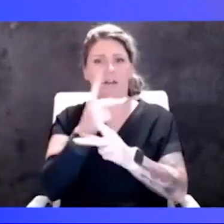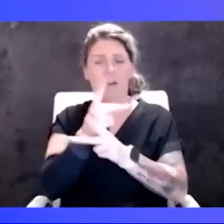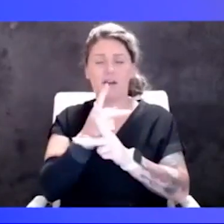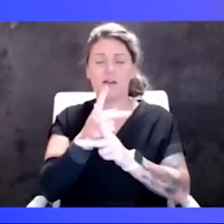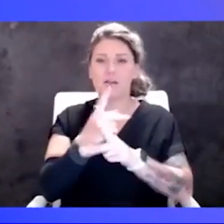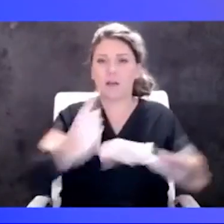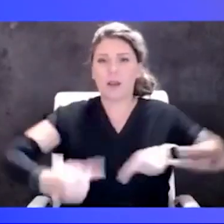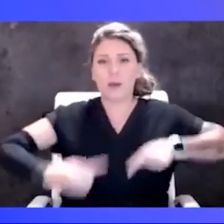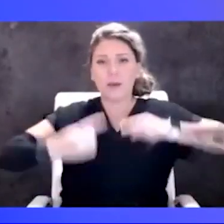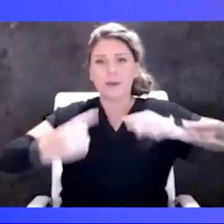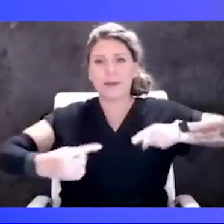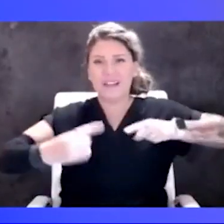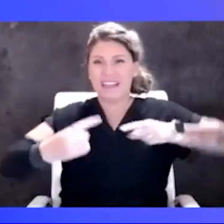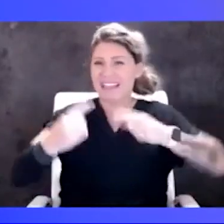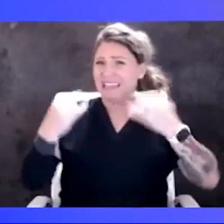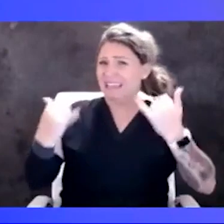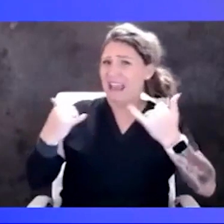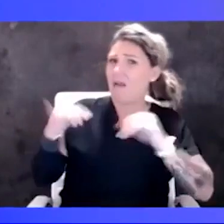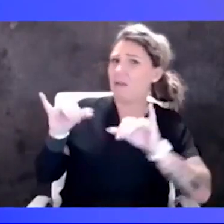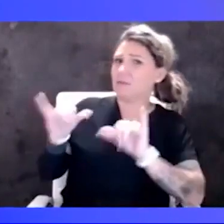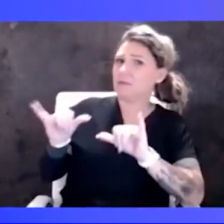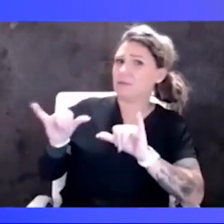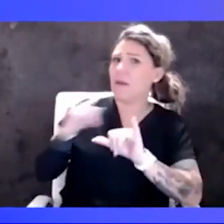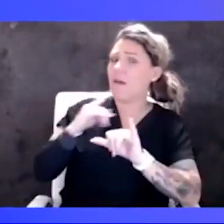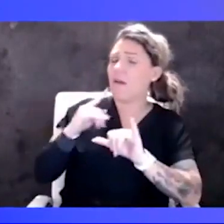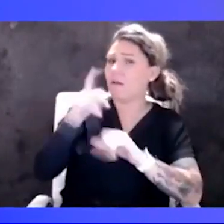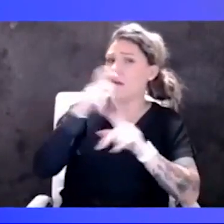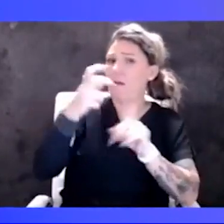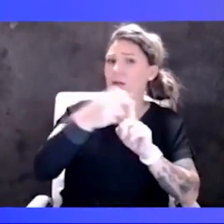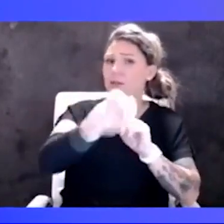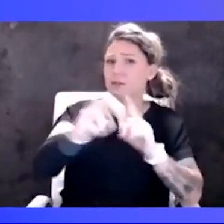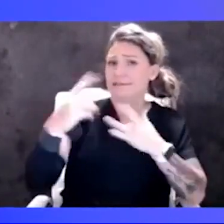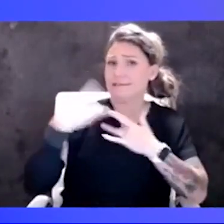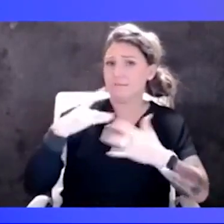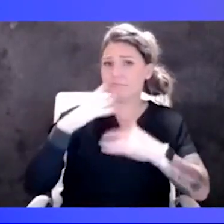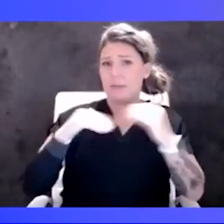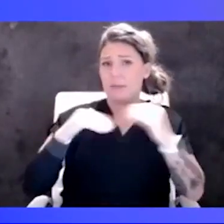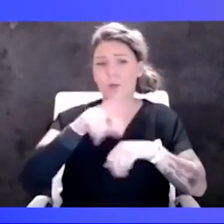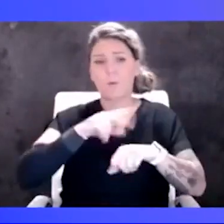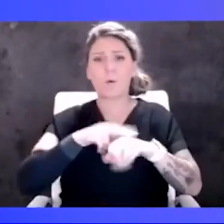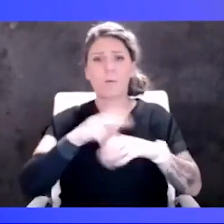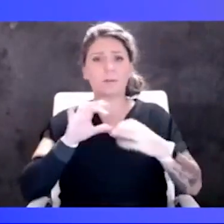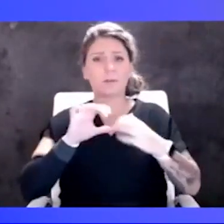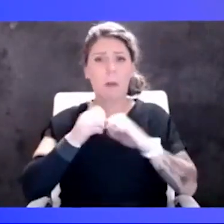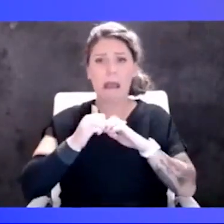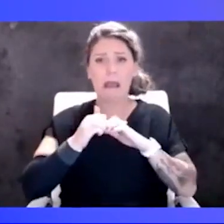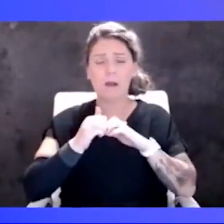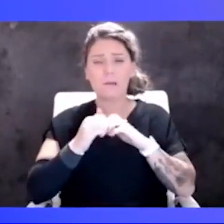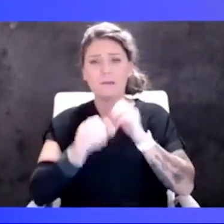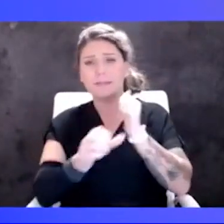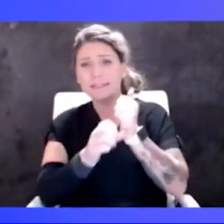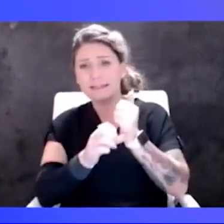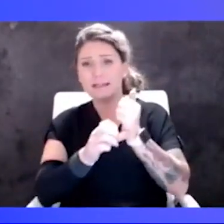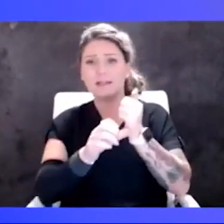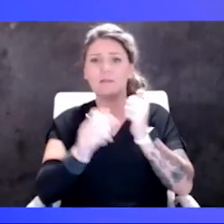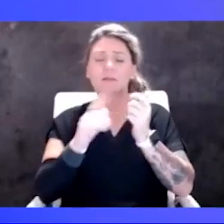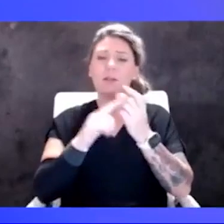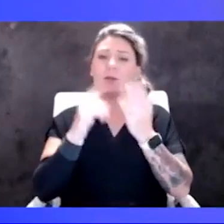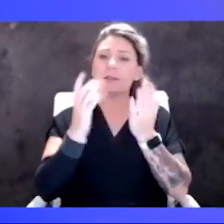to these patients for longer than they are typically used to. And so how could we assist them? It was an advantage